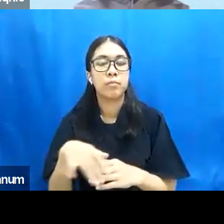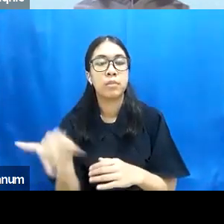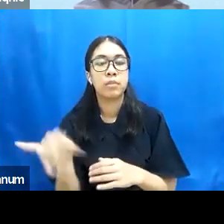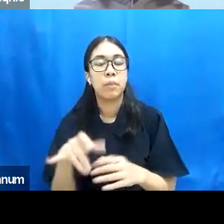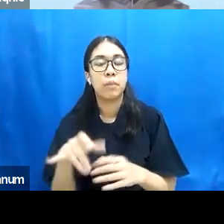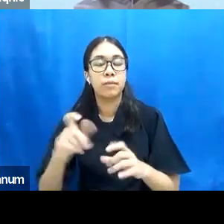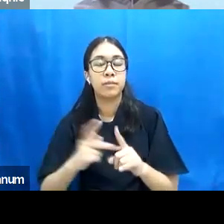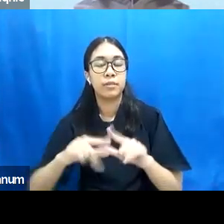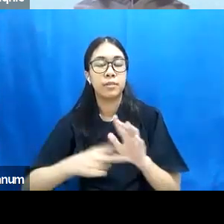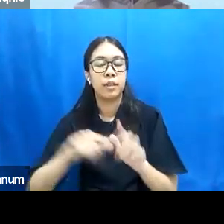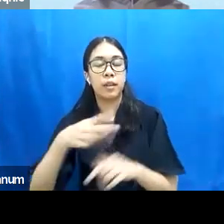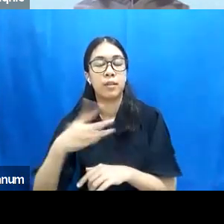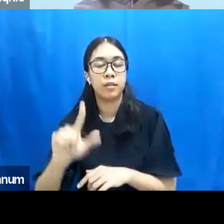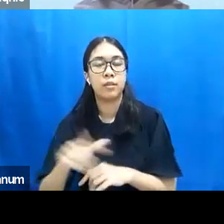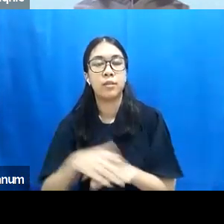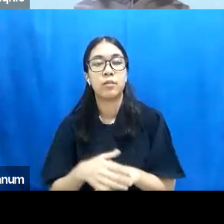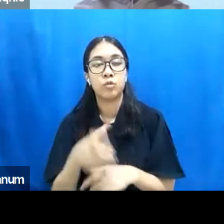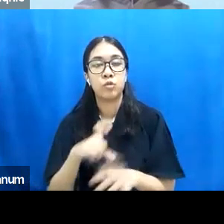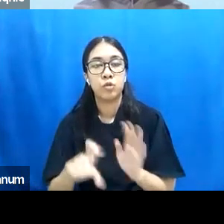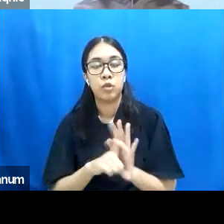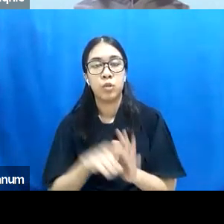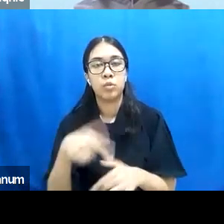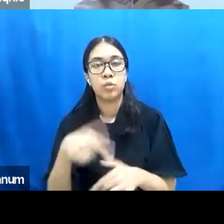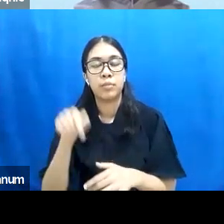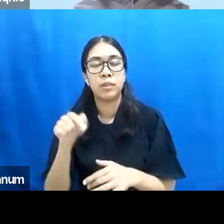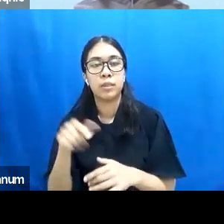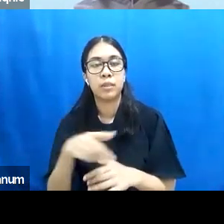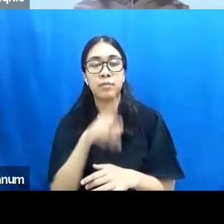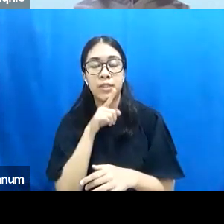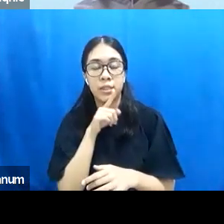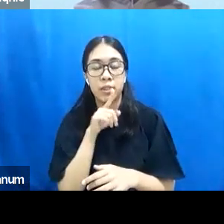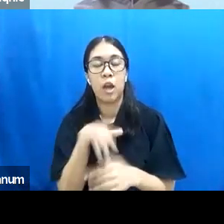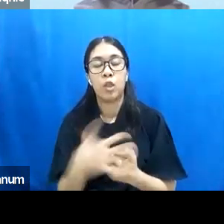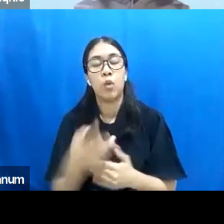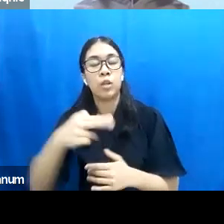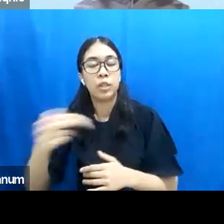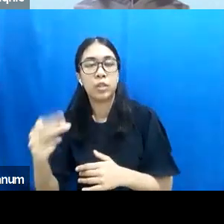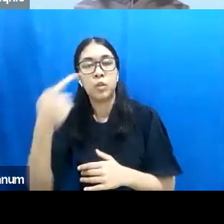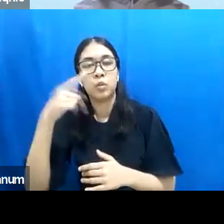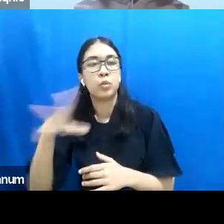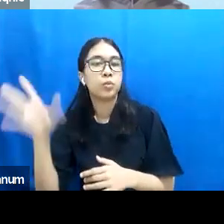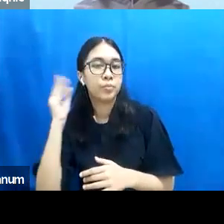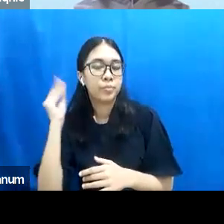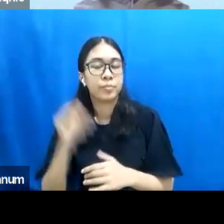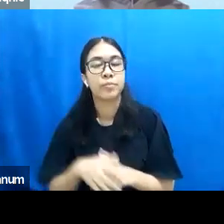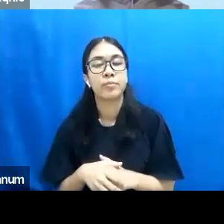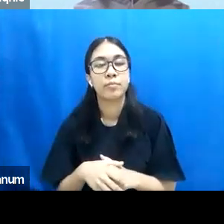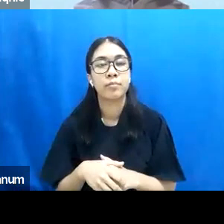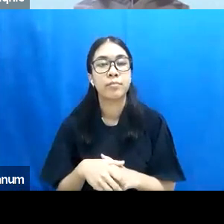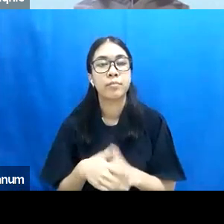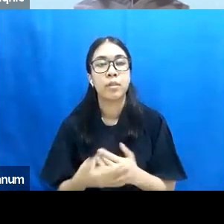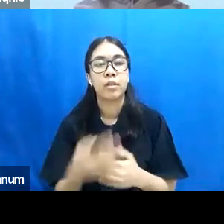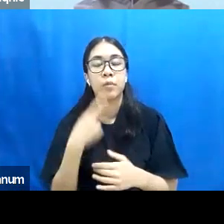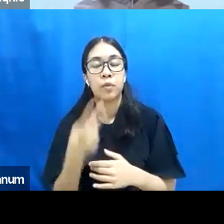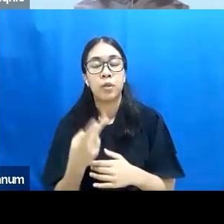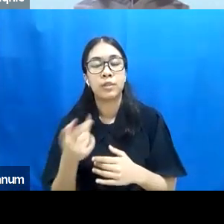language you're using. For example, choose English to speak in English and Indonesian to speak in Indonesian to avoid a collision of voice